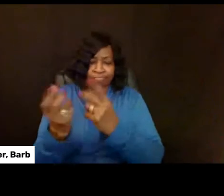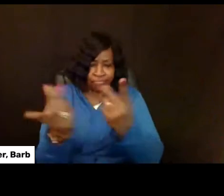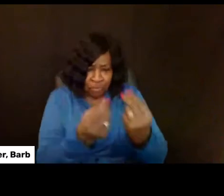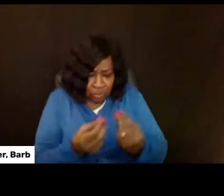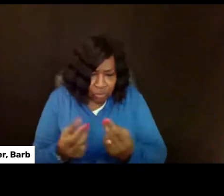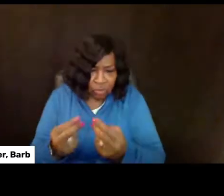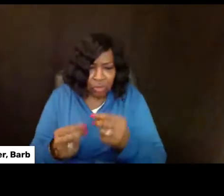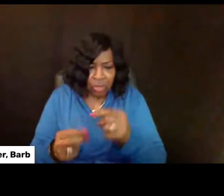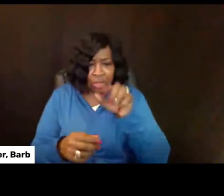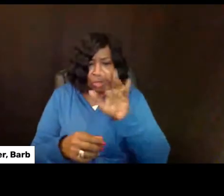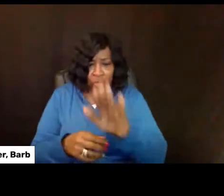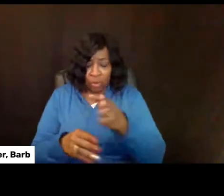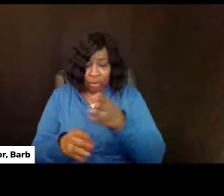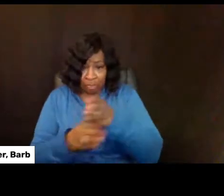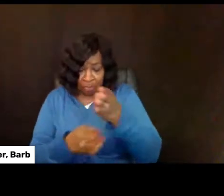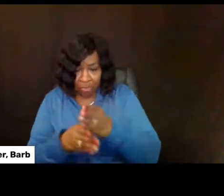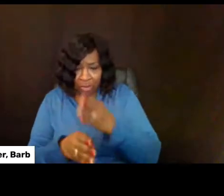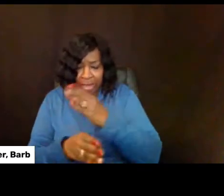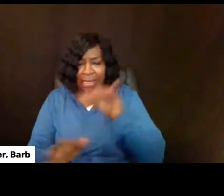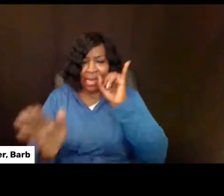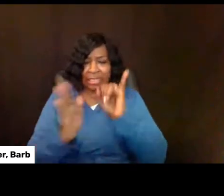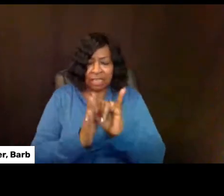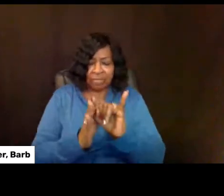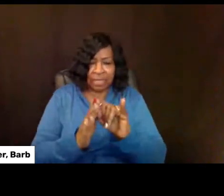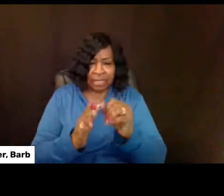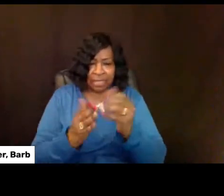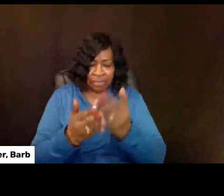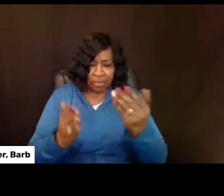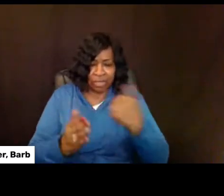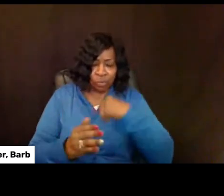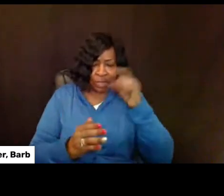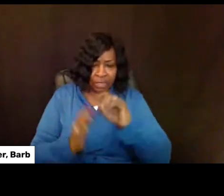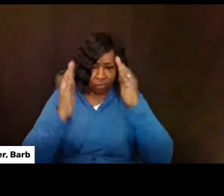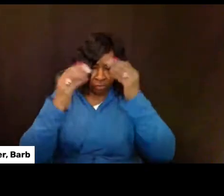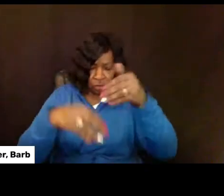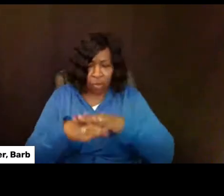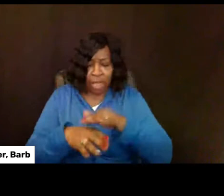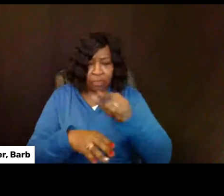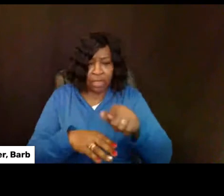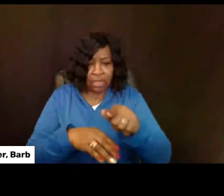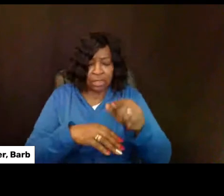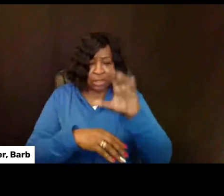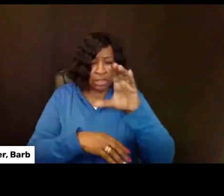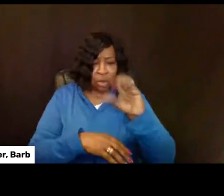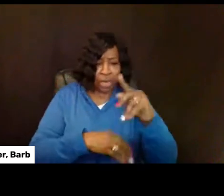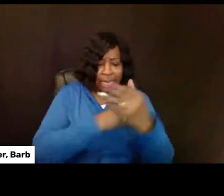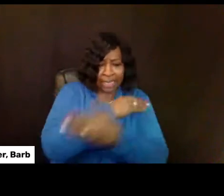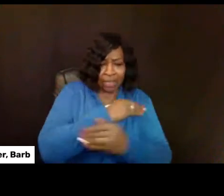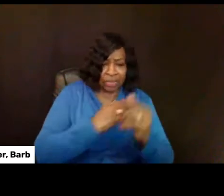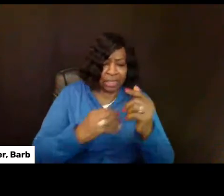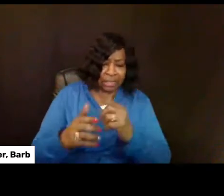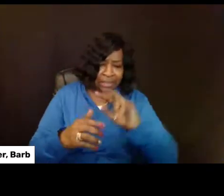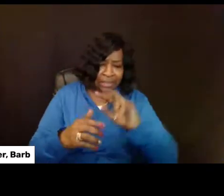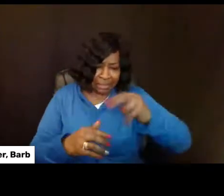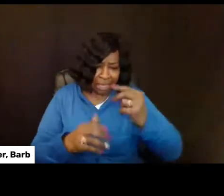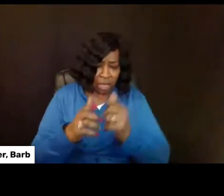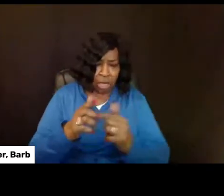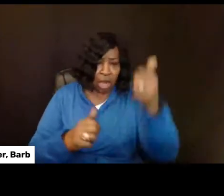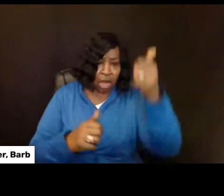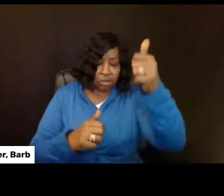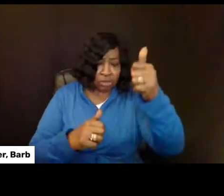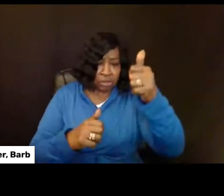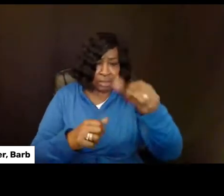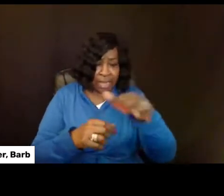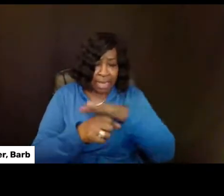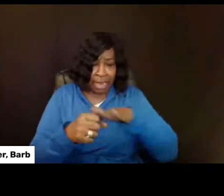different areas that we need to focus on in Cook County, being the second largest county in the country. We have a